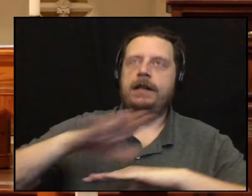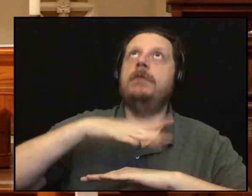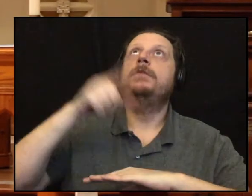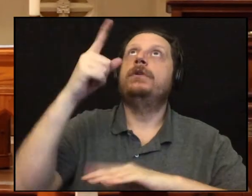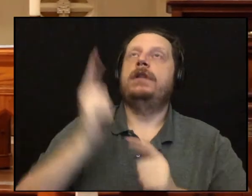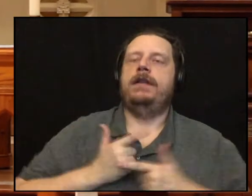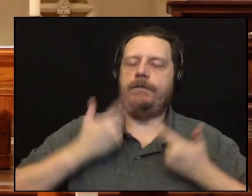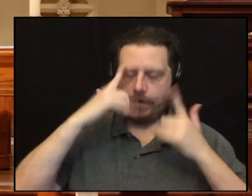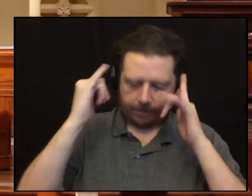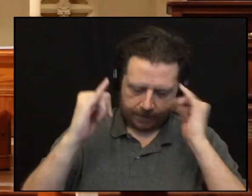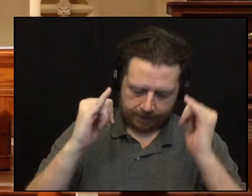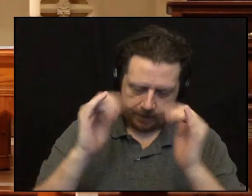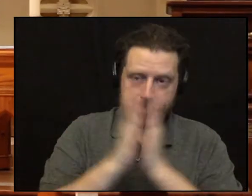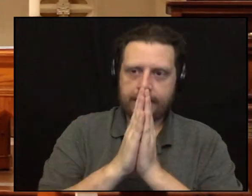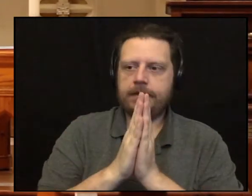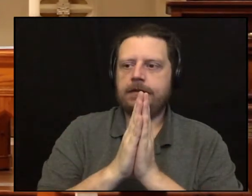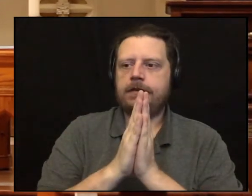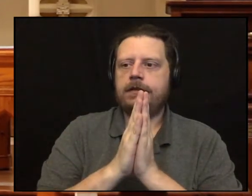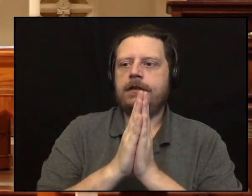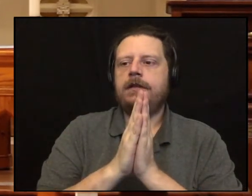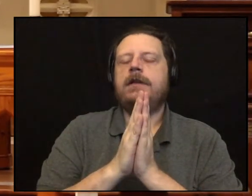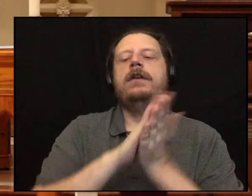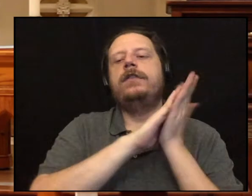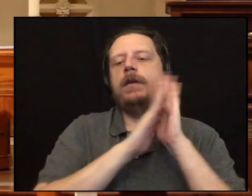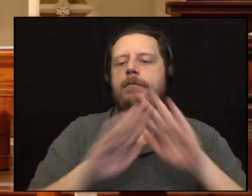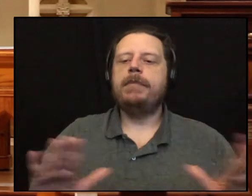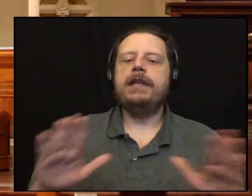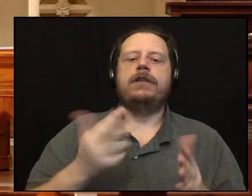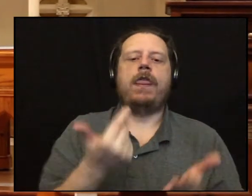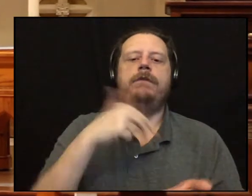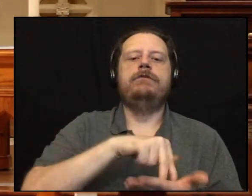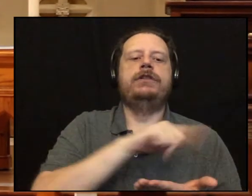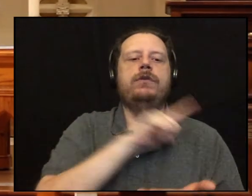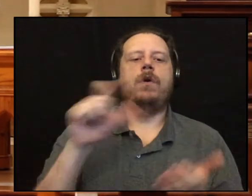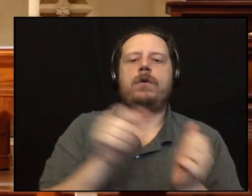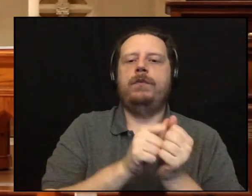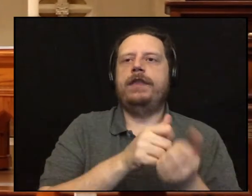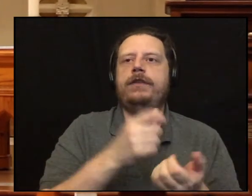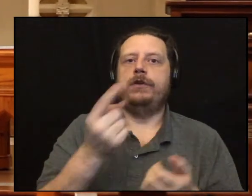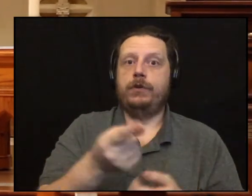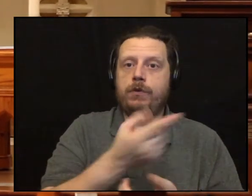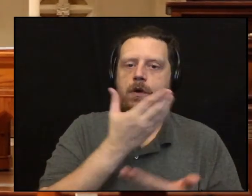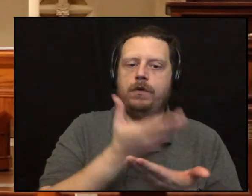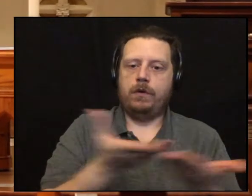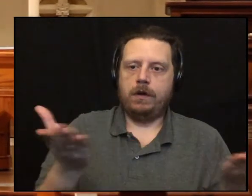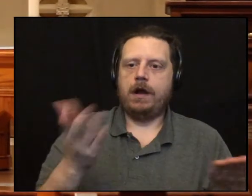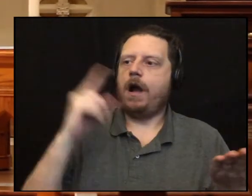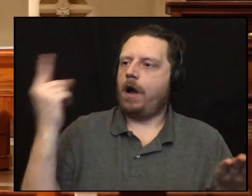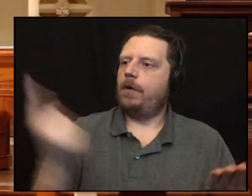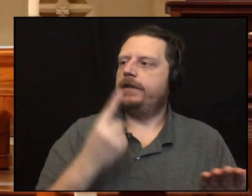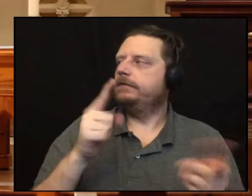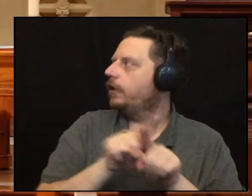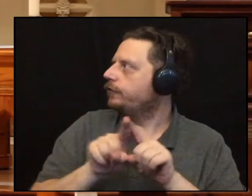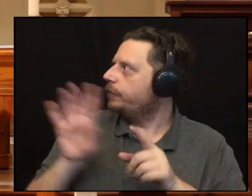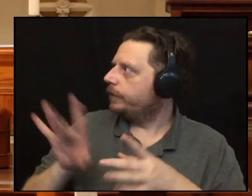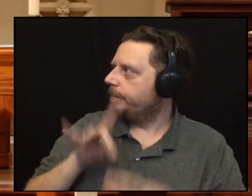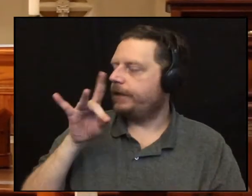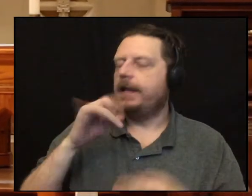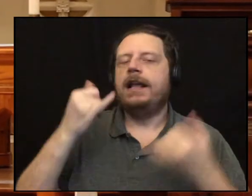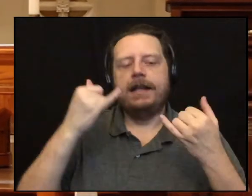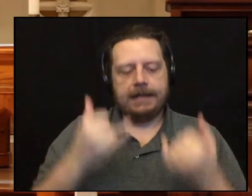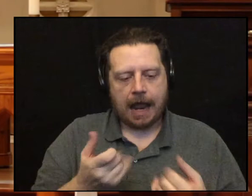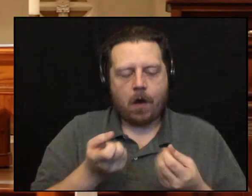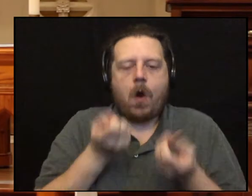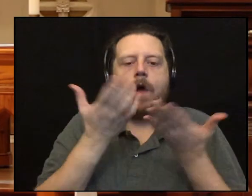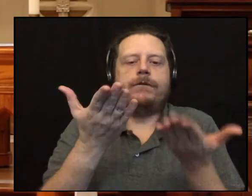ever. Amen. The peace of the risen Lord be with you always. And with your spirit. Let us extend to one another